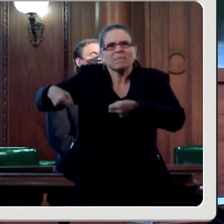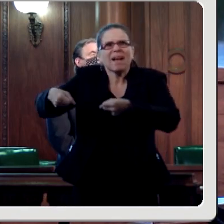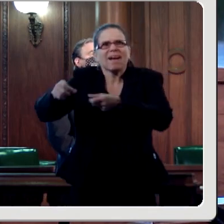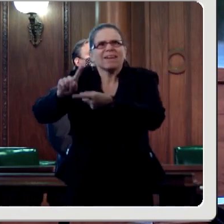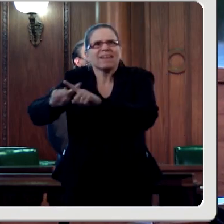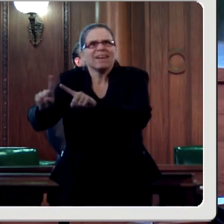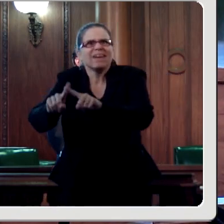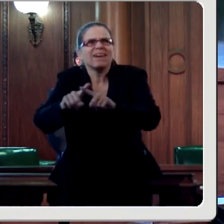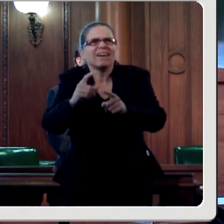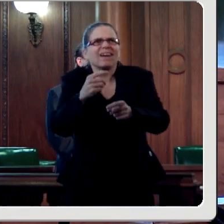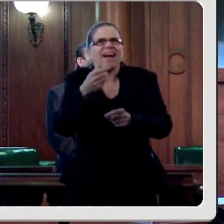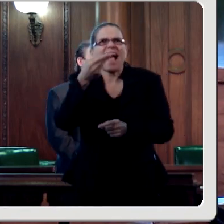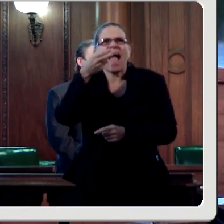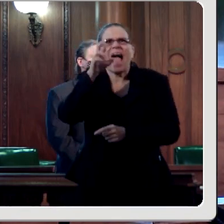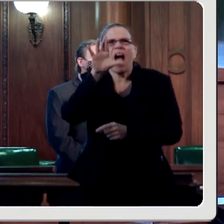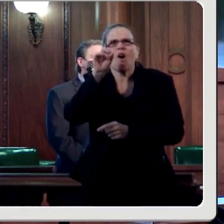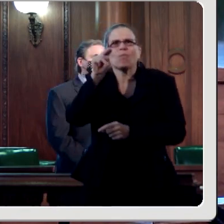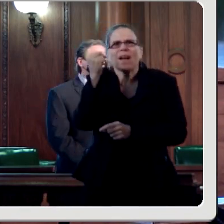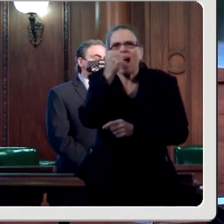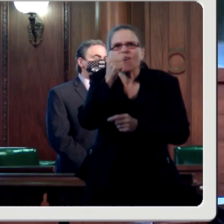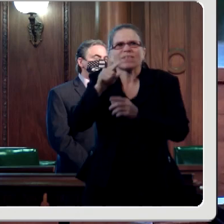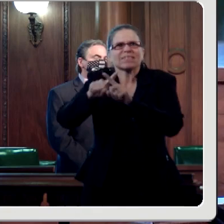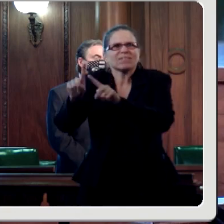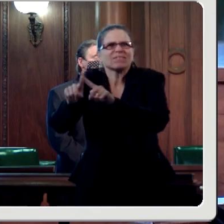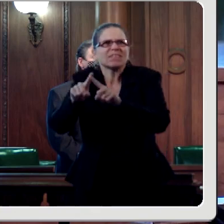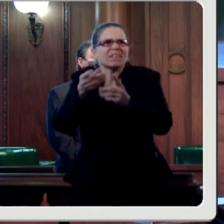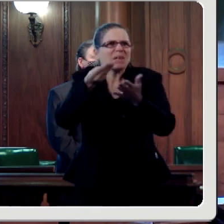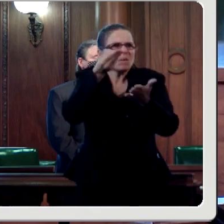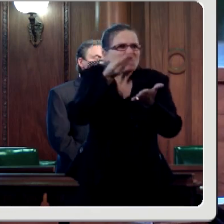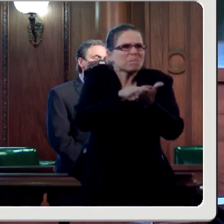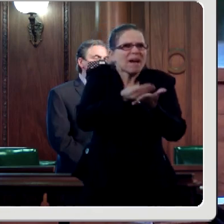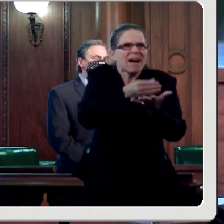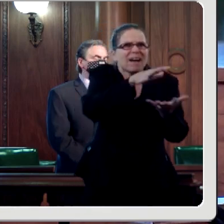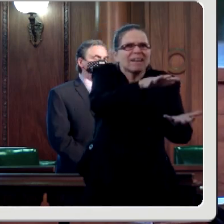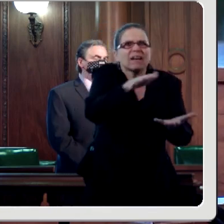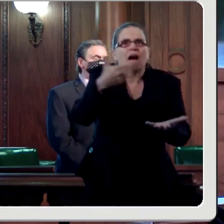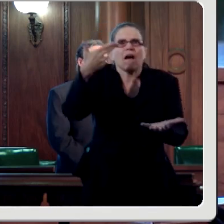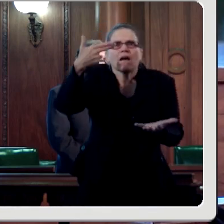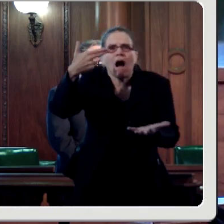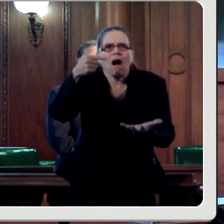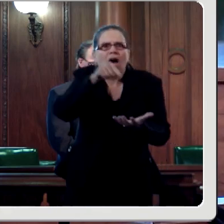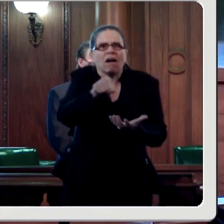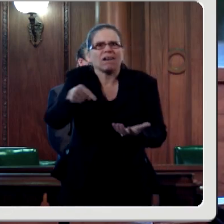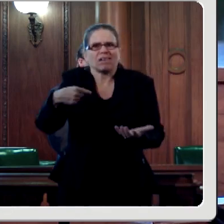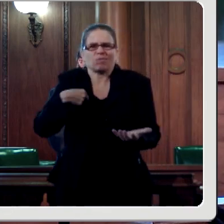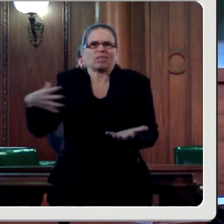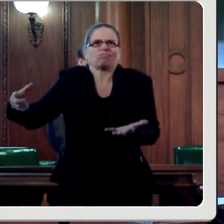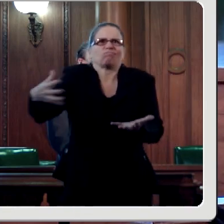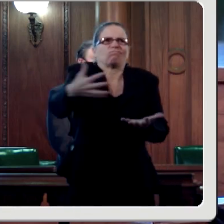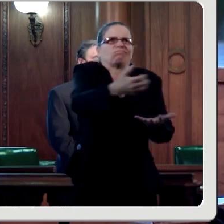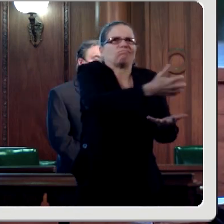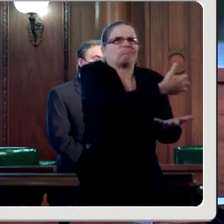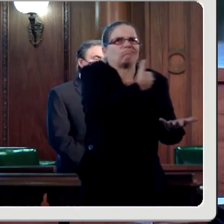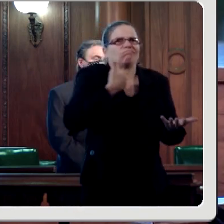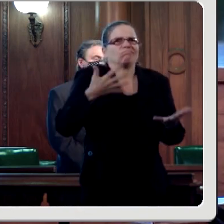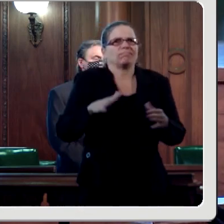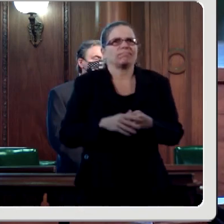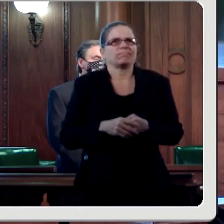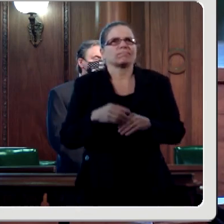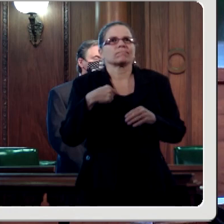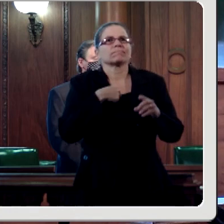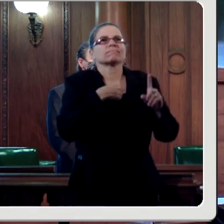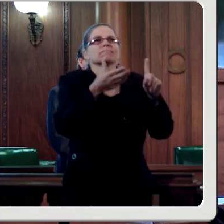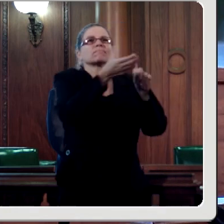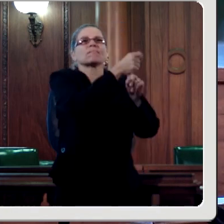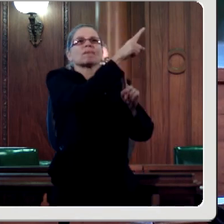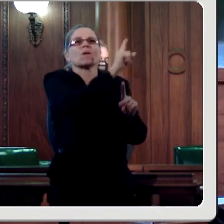than $2,700 in cash. 2 arrests were made outside a convenience store on Island Pond Road. 23-year-old Joshua